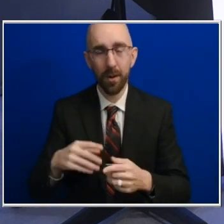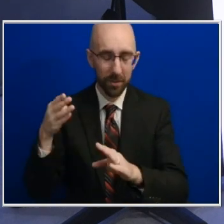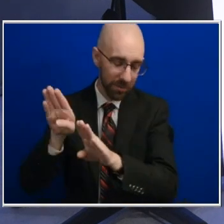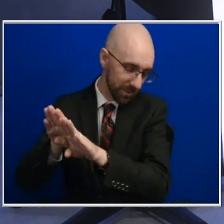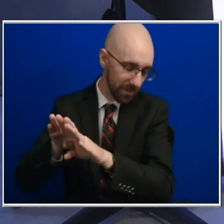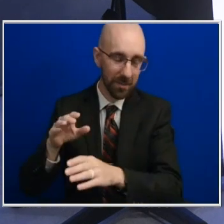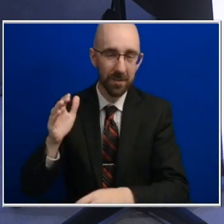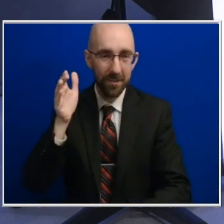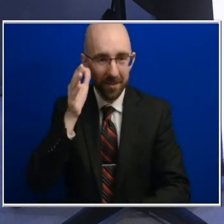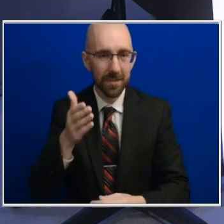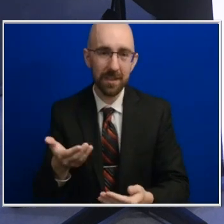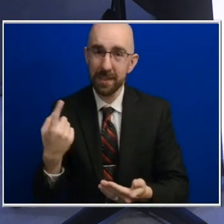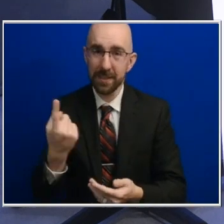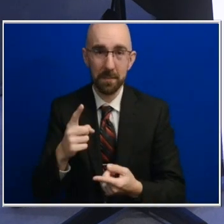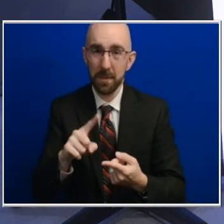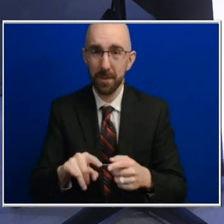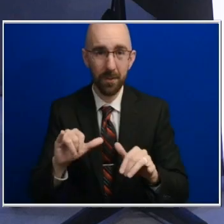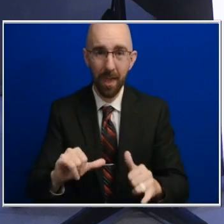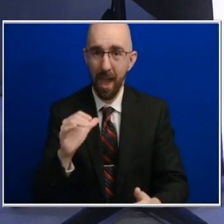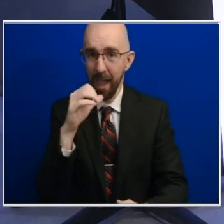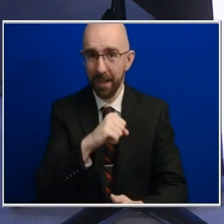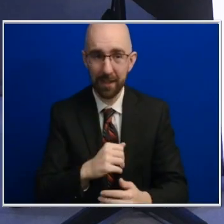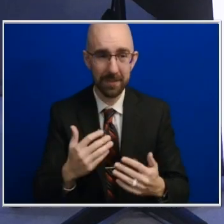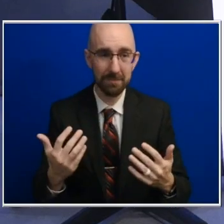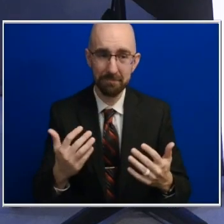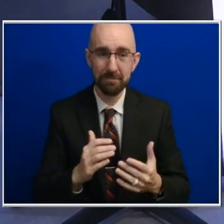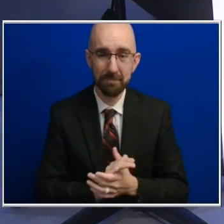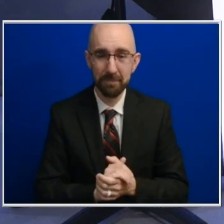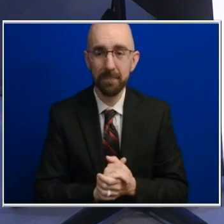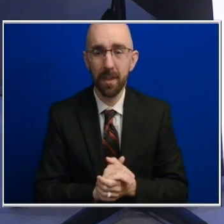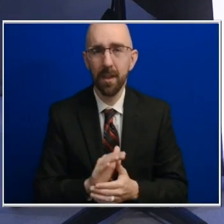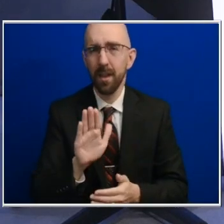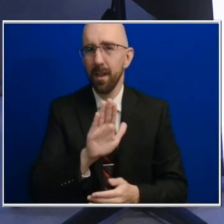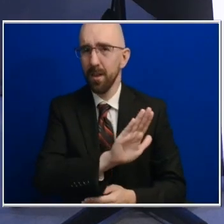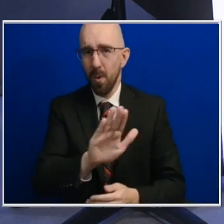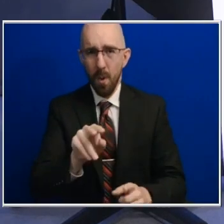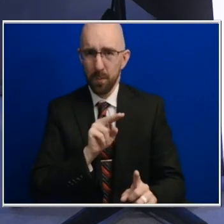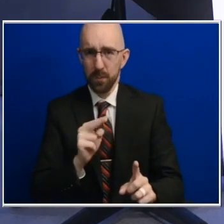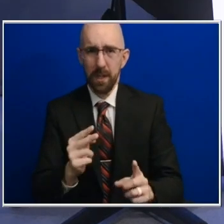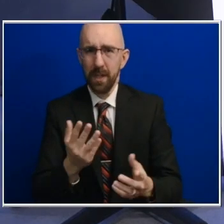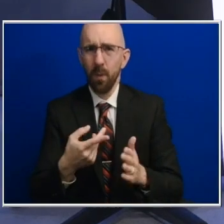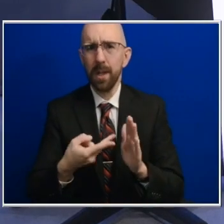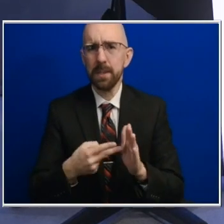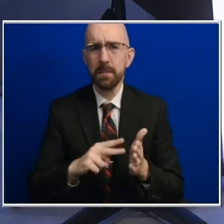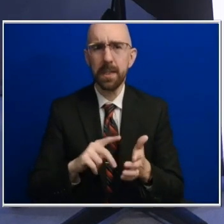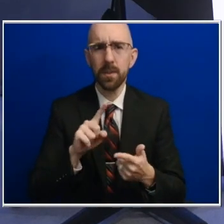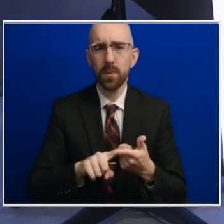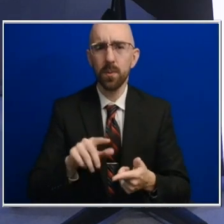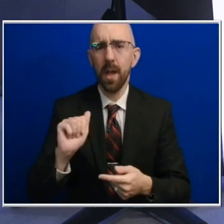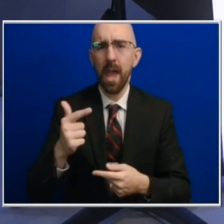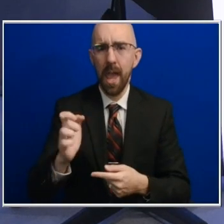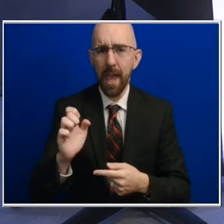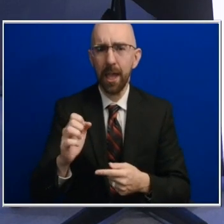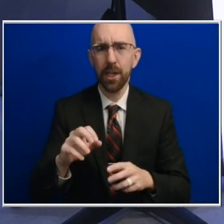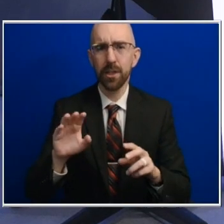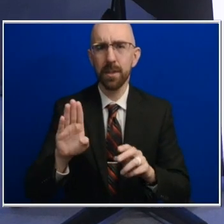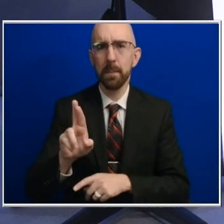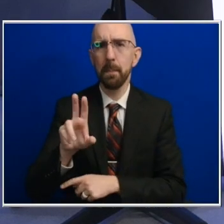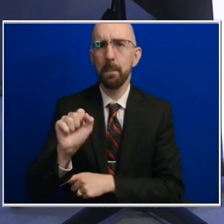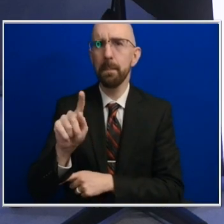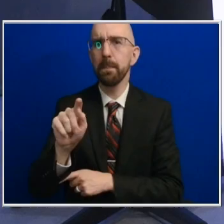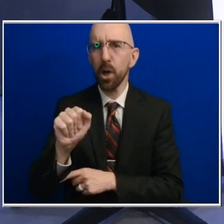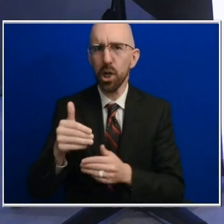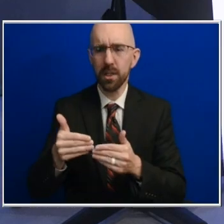there's something to that. All right, from your perspective, what does it mean to age in bursts instead of at a